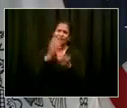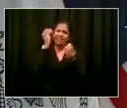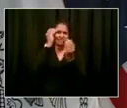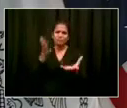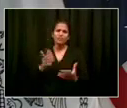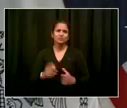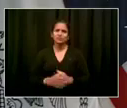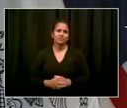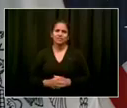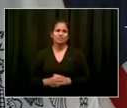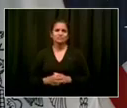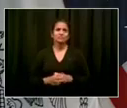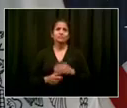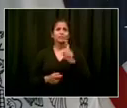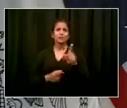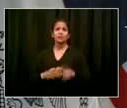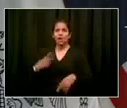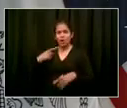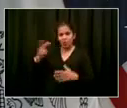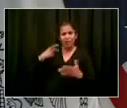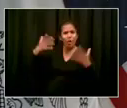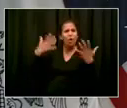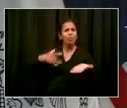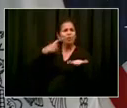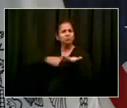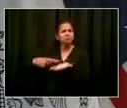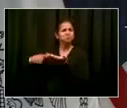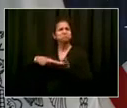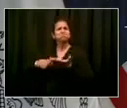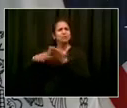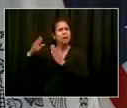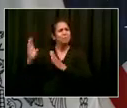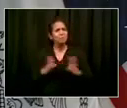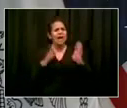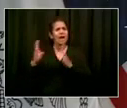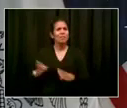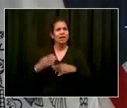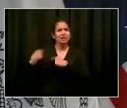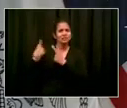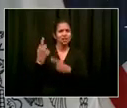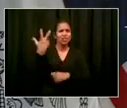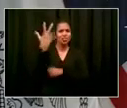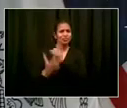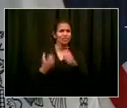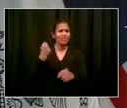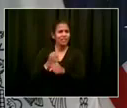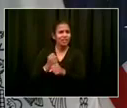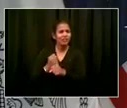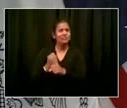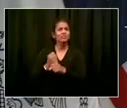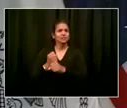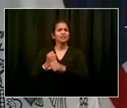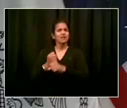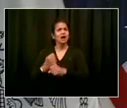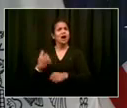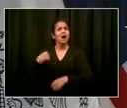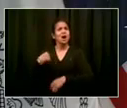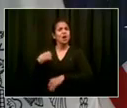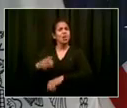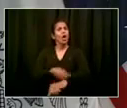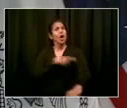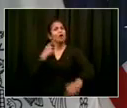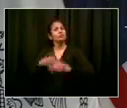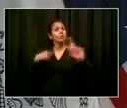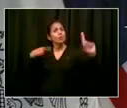been to get out of hotels, to get folks into shelter facilities. The only disruption we had was